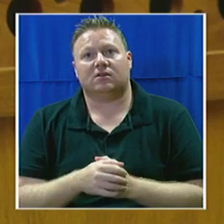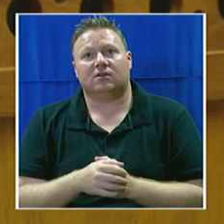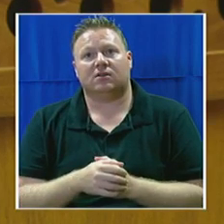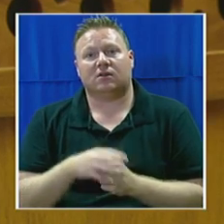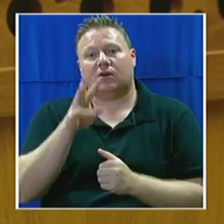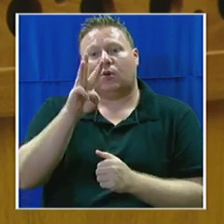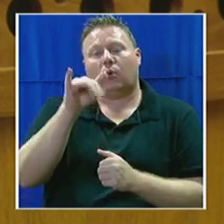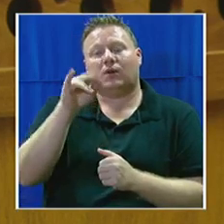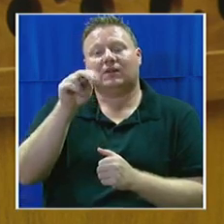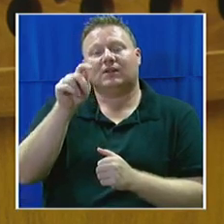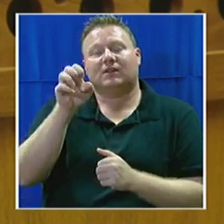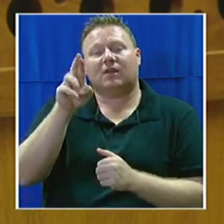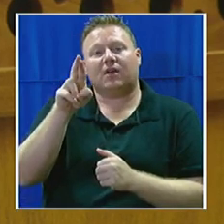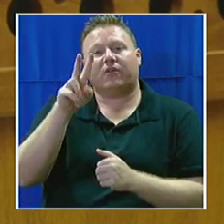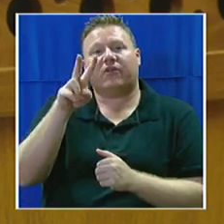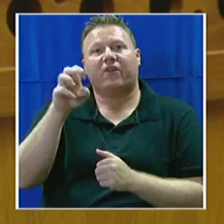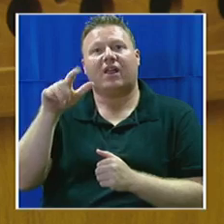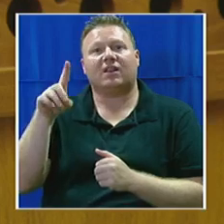Winterfeld